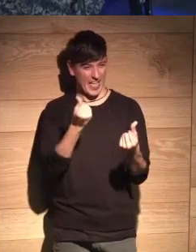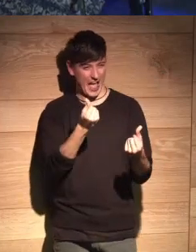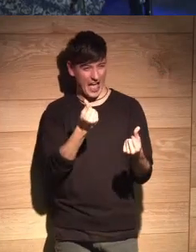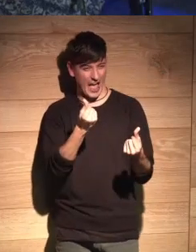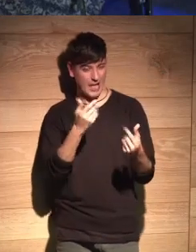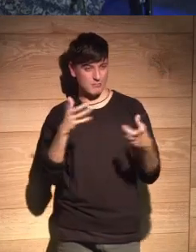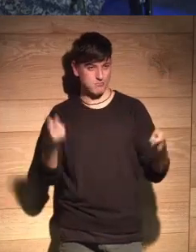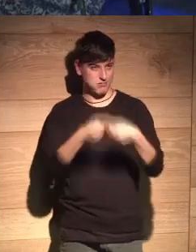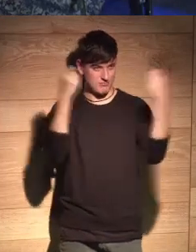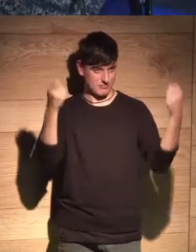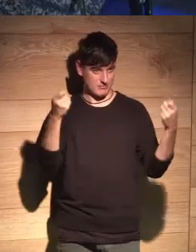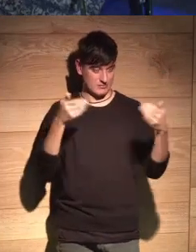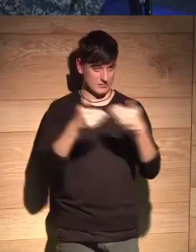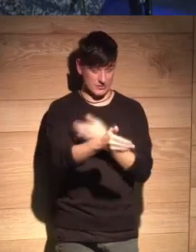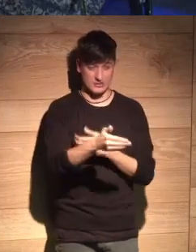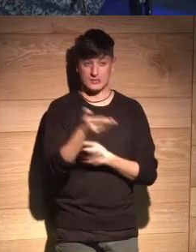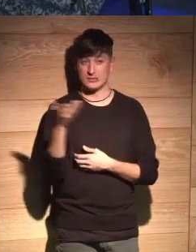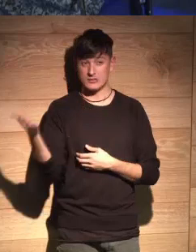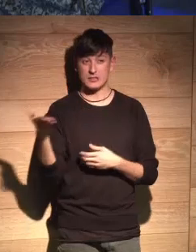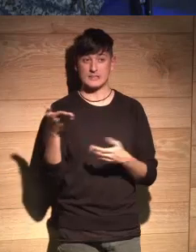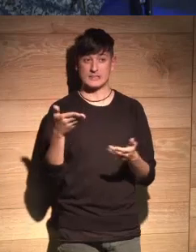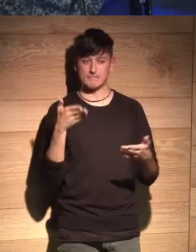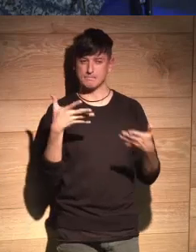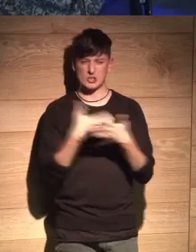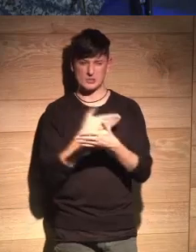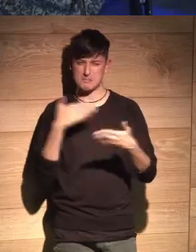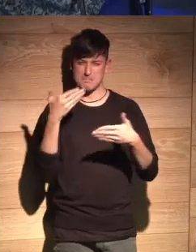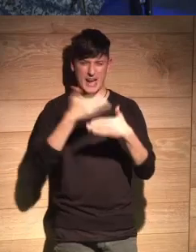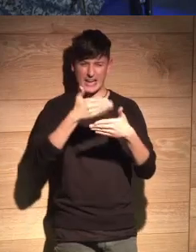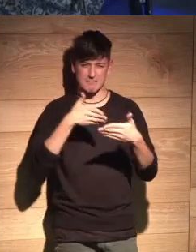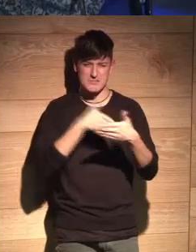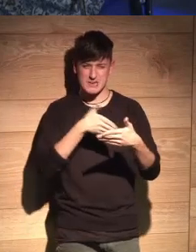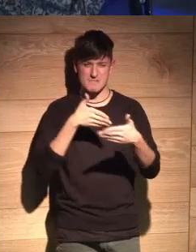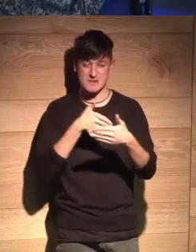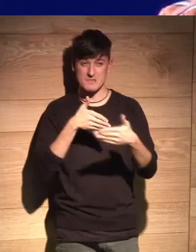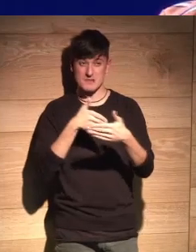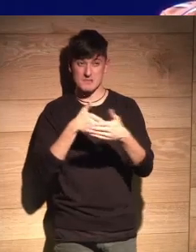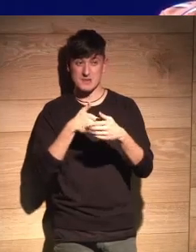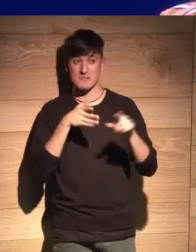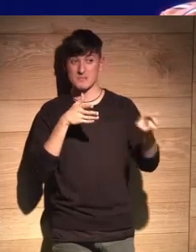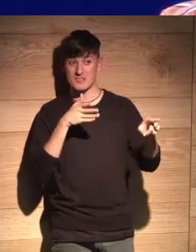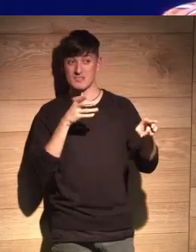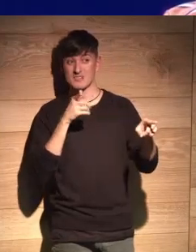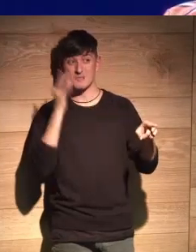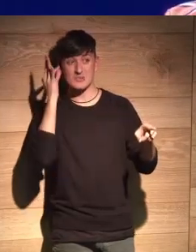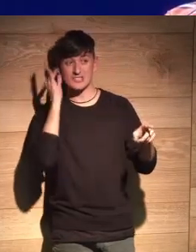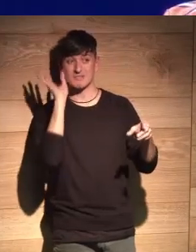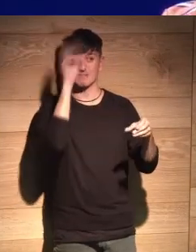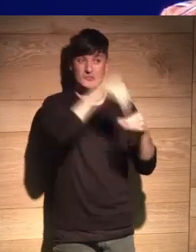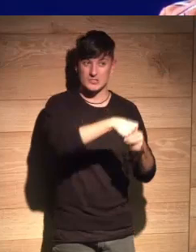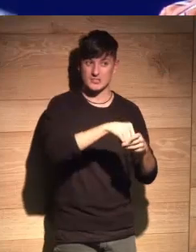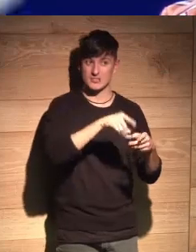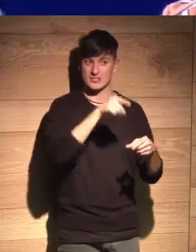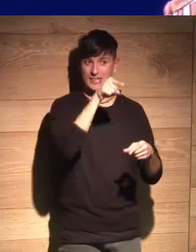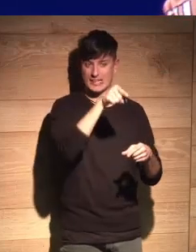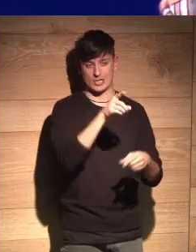self-fulfilled prophecy. In spite of all the hurdles they have found on their way, they were not included when this